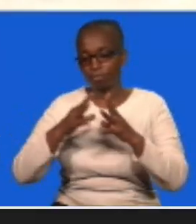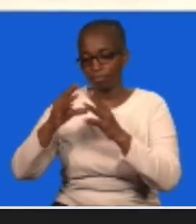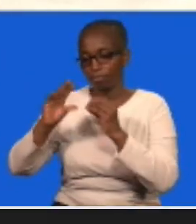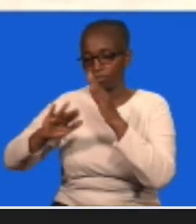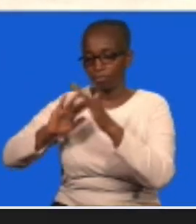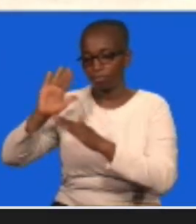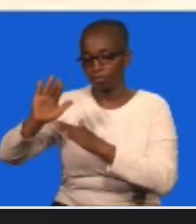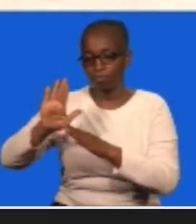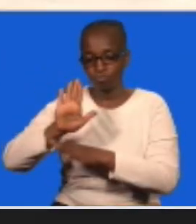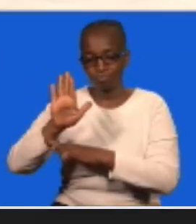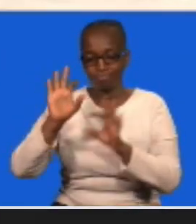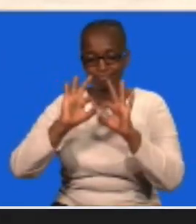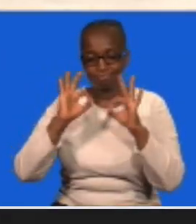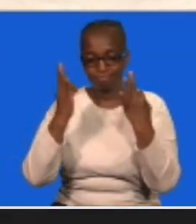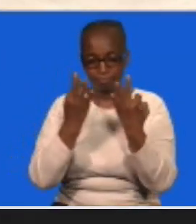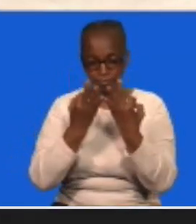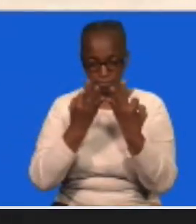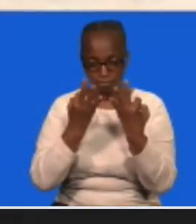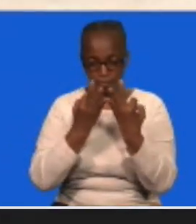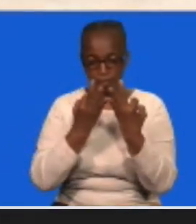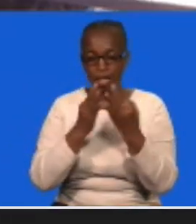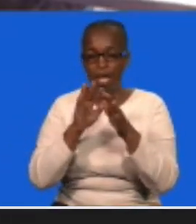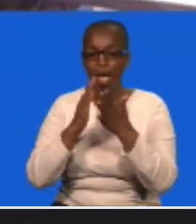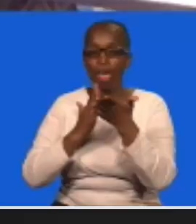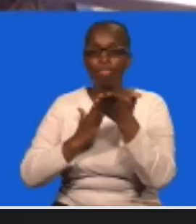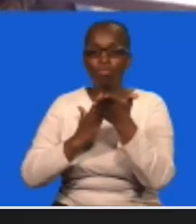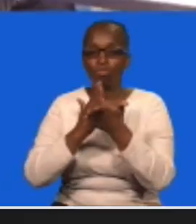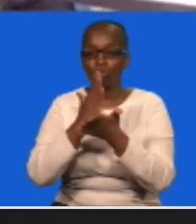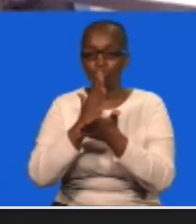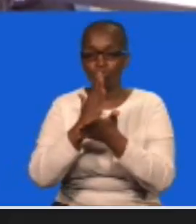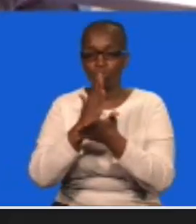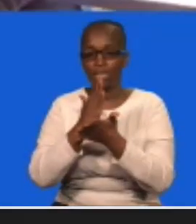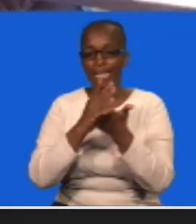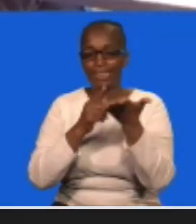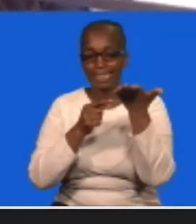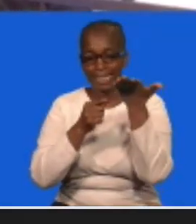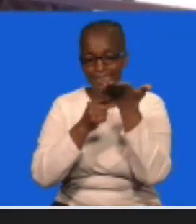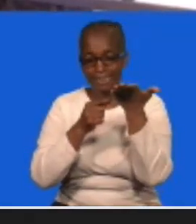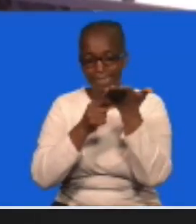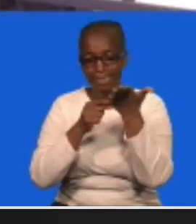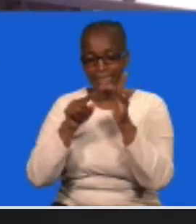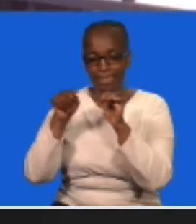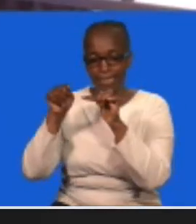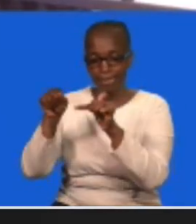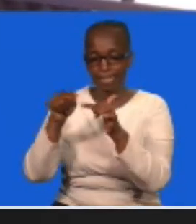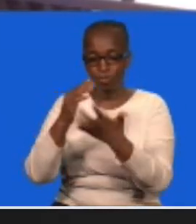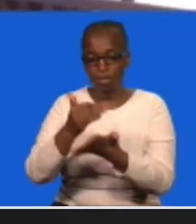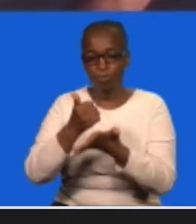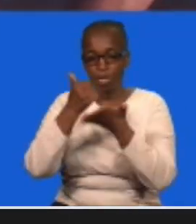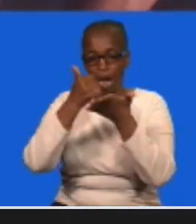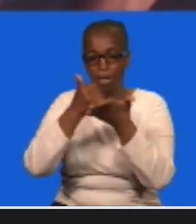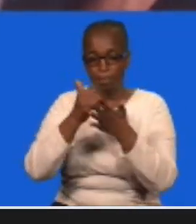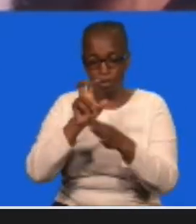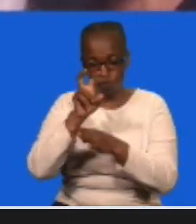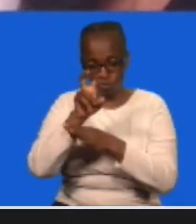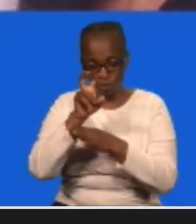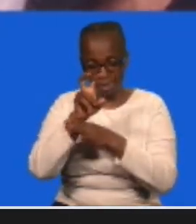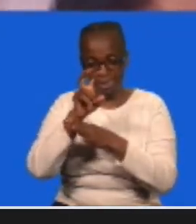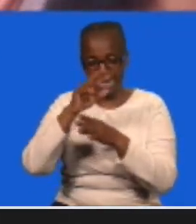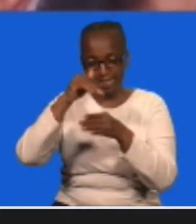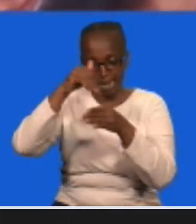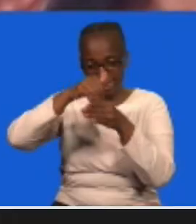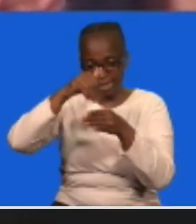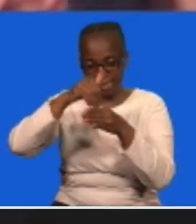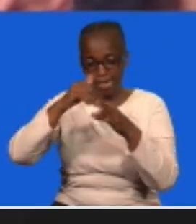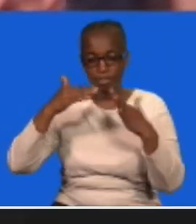return to their families and livelihoods. Kulingana na wataalamu, mashini hiyo itaweza kuangalia na kukagua viungo vya ndani ya